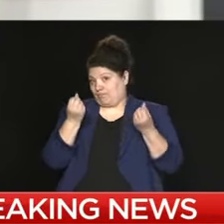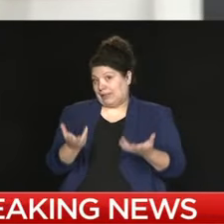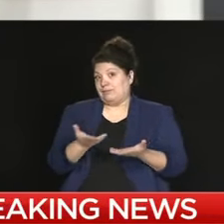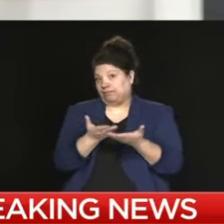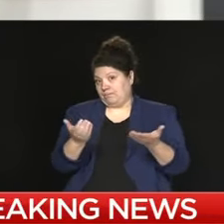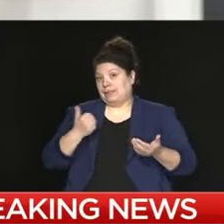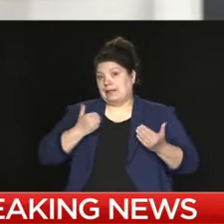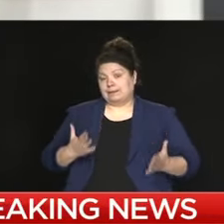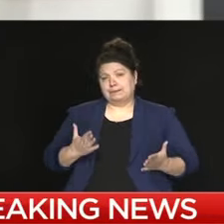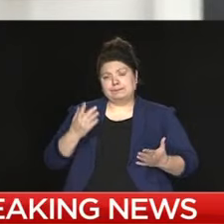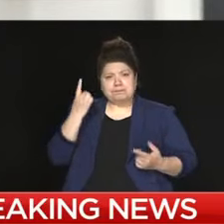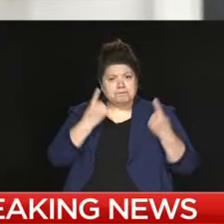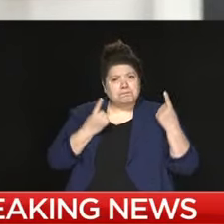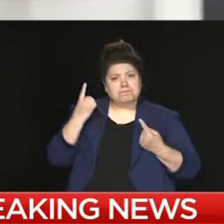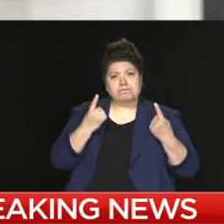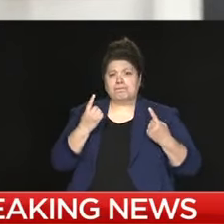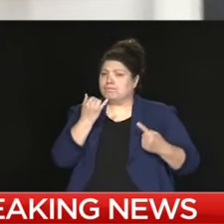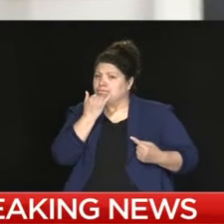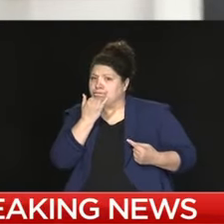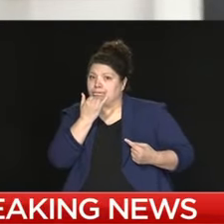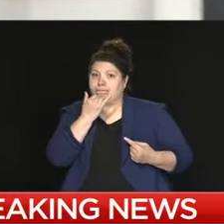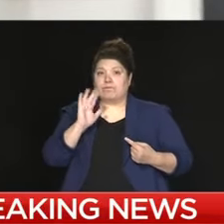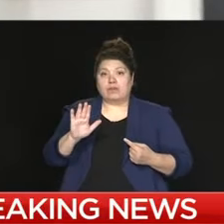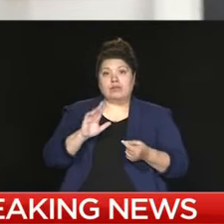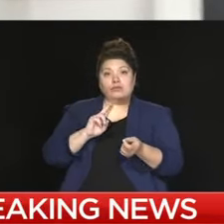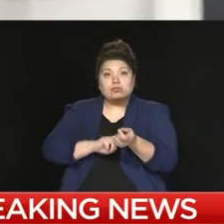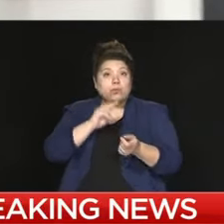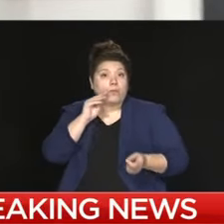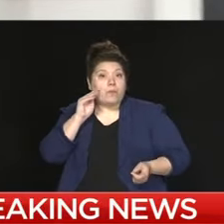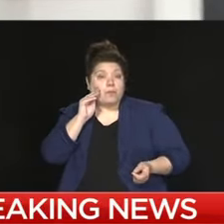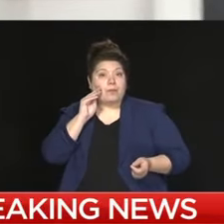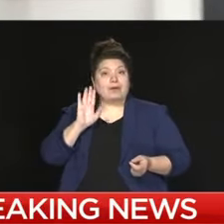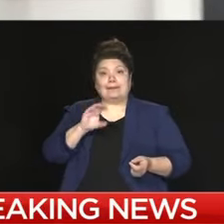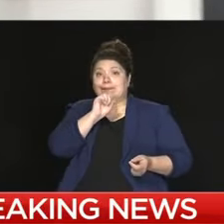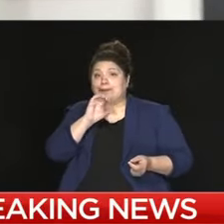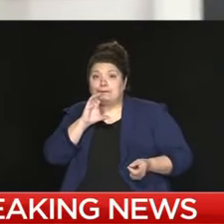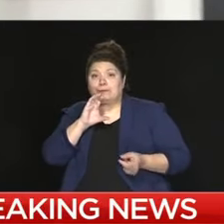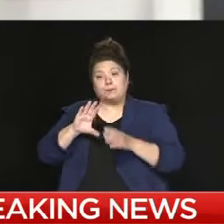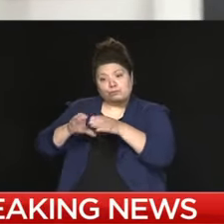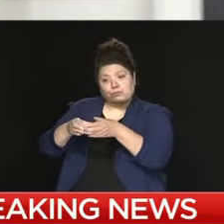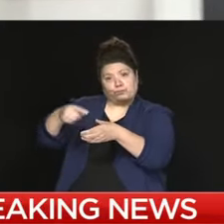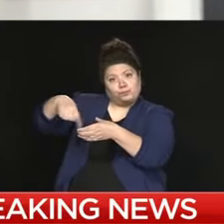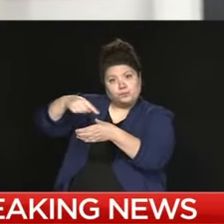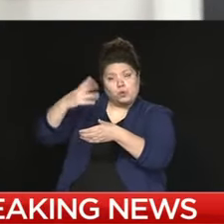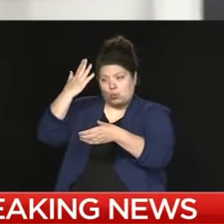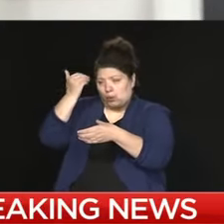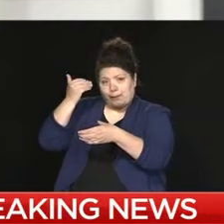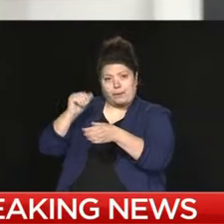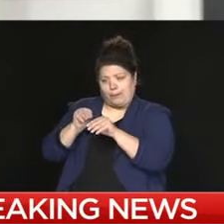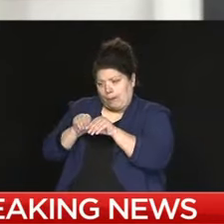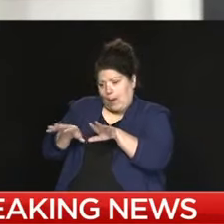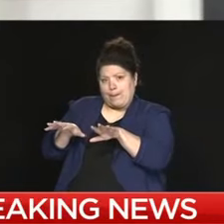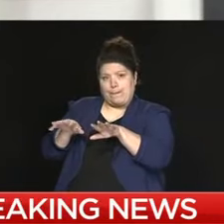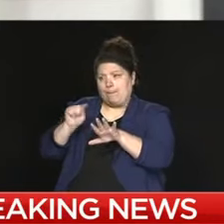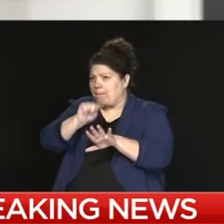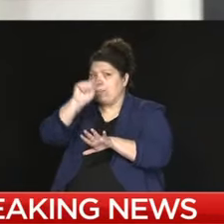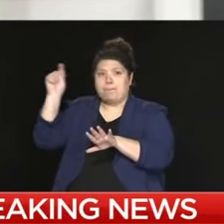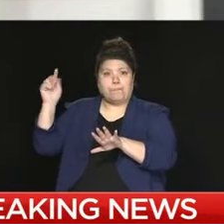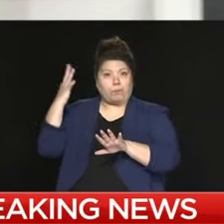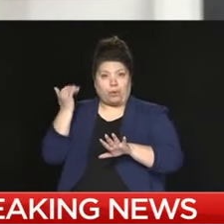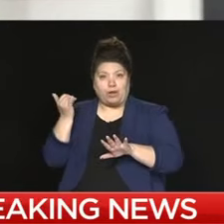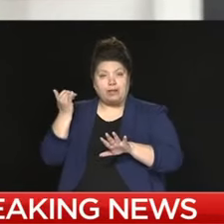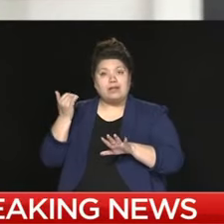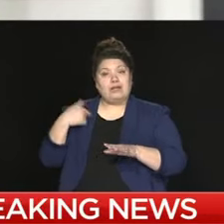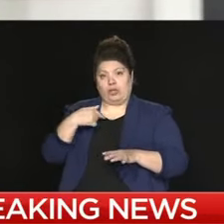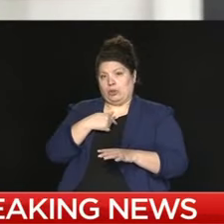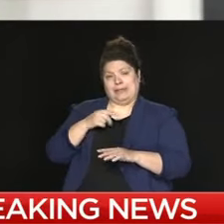questions as to what has happened in long-term care homes for seniors. This is a reflection that we all have to have,